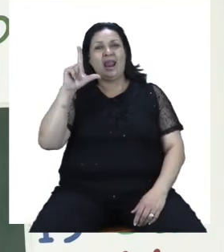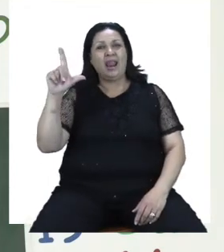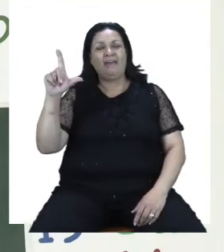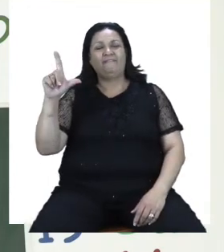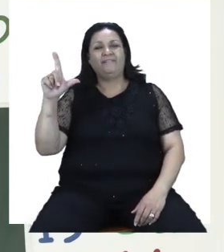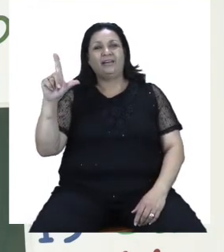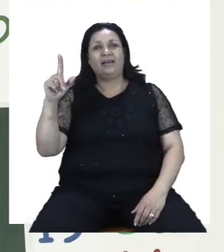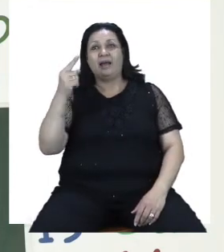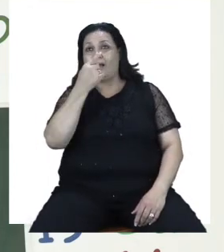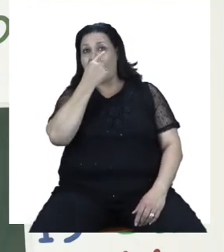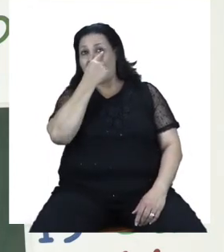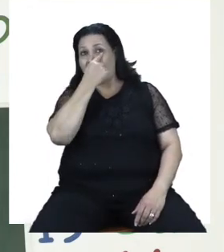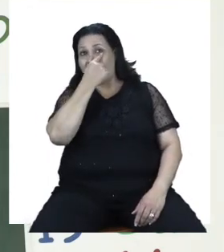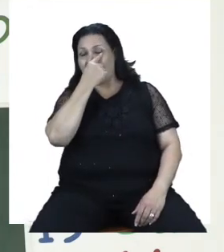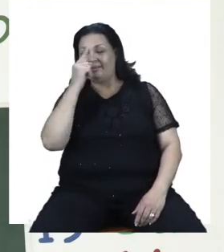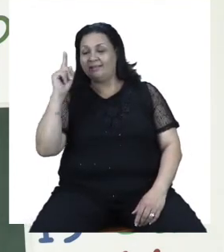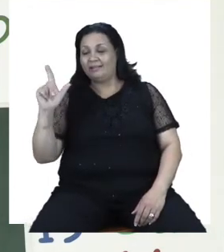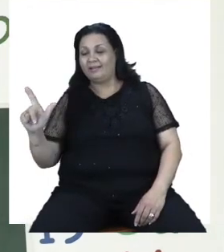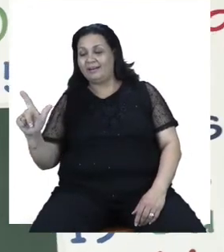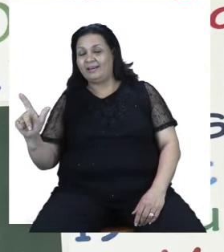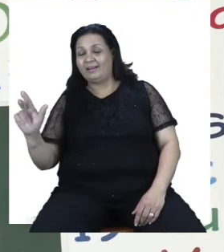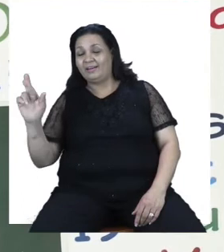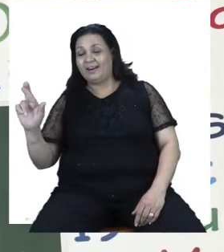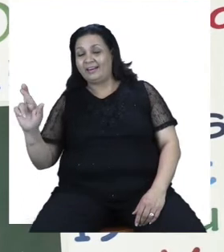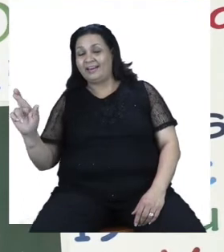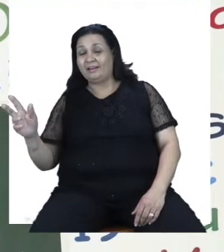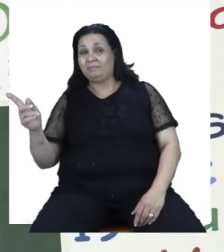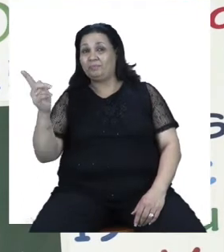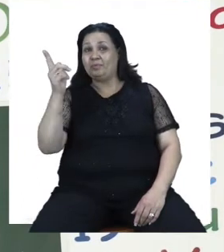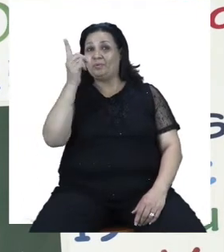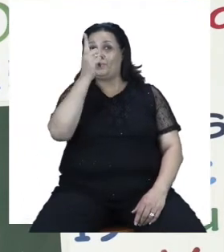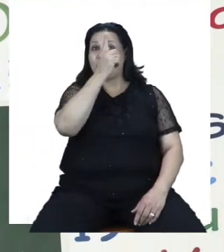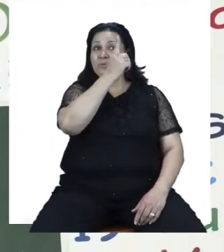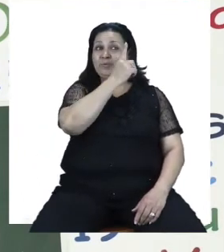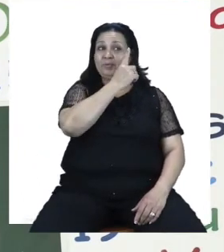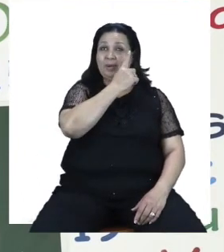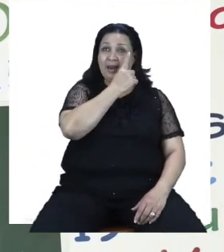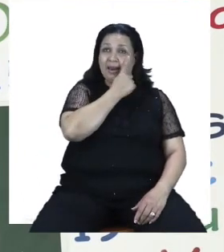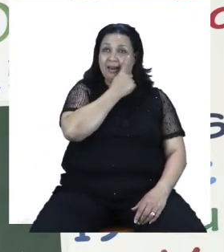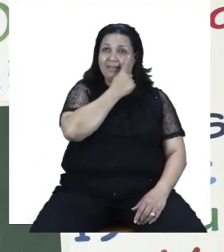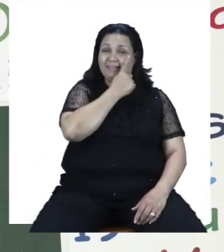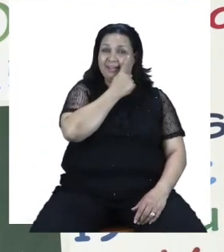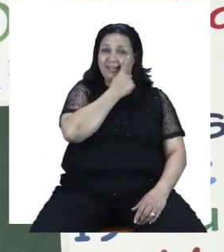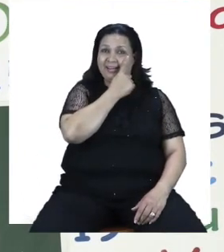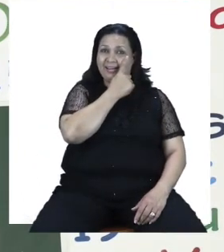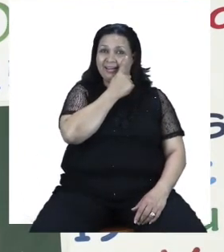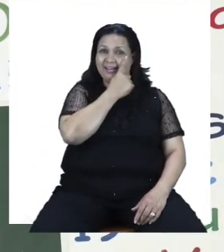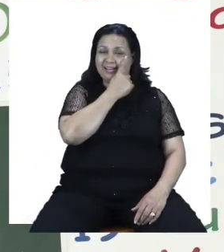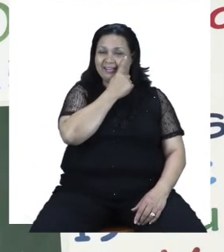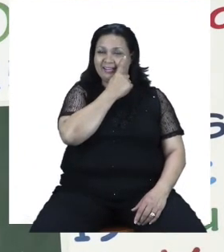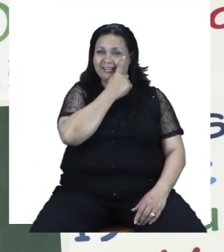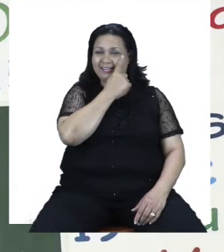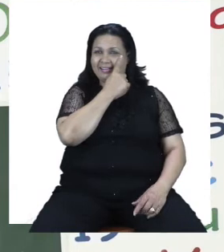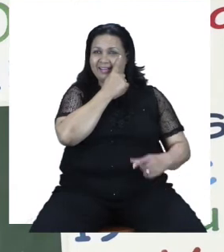eye. Left eye. Boop, boop, boop, boop, boop, boop, boop, boop, boop, boop, boop. This is